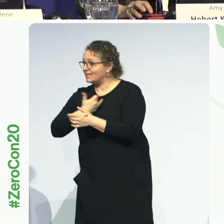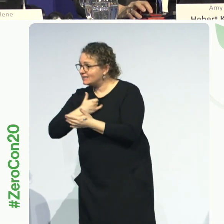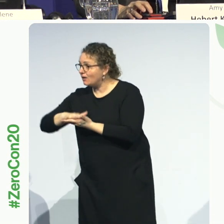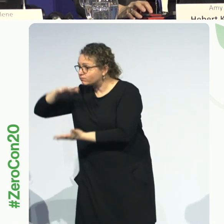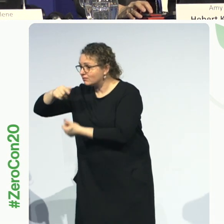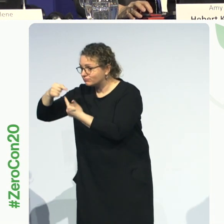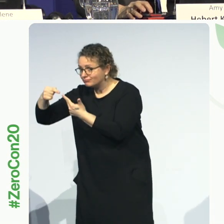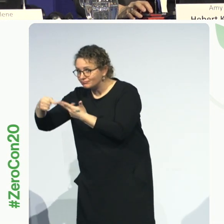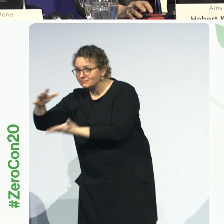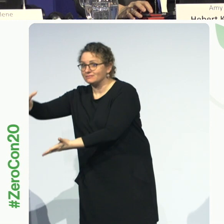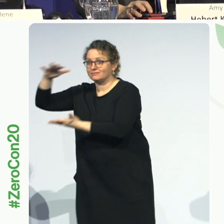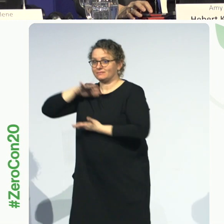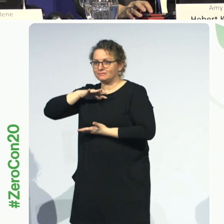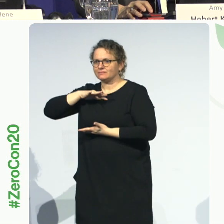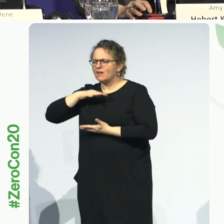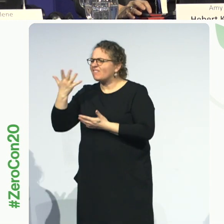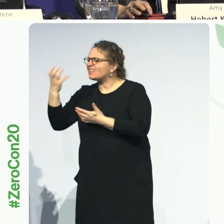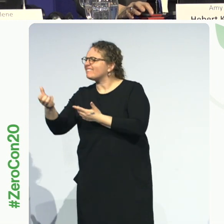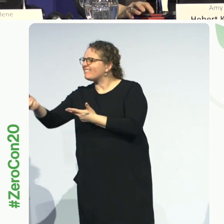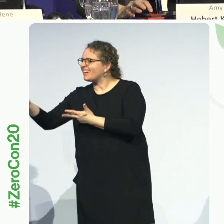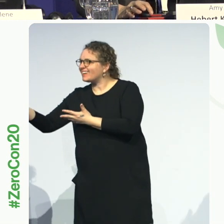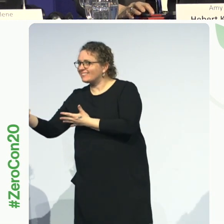about services that we have in the US.